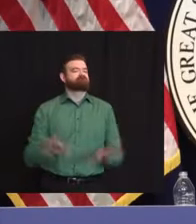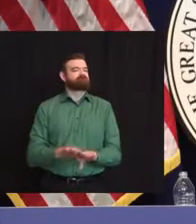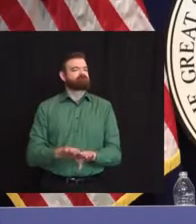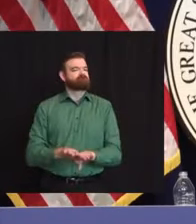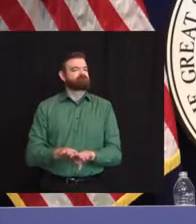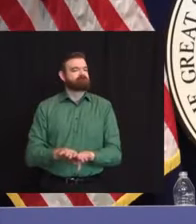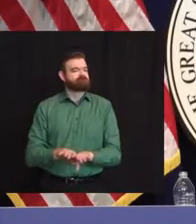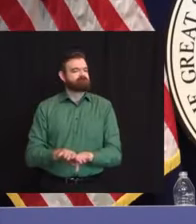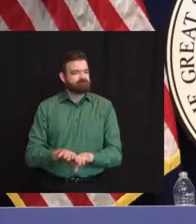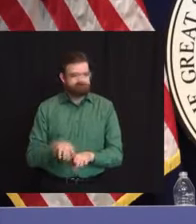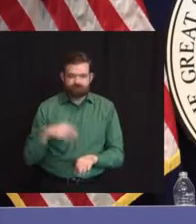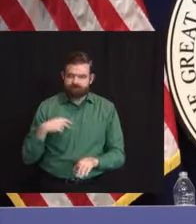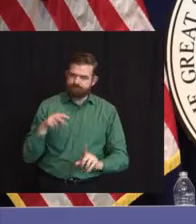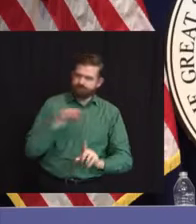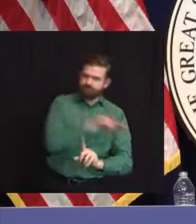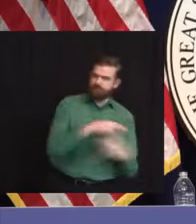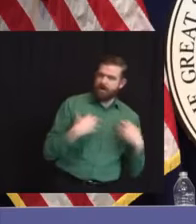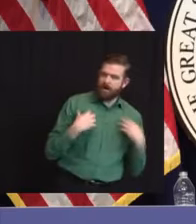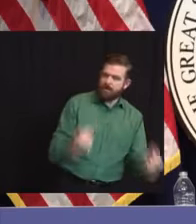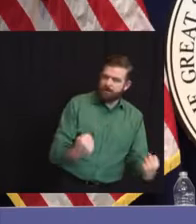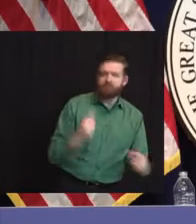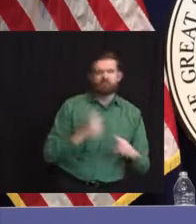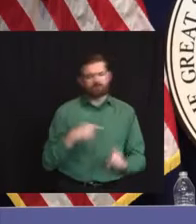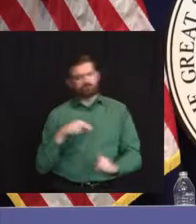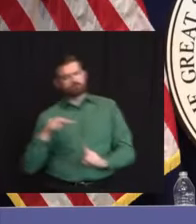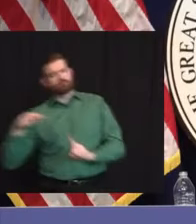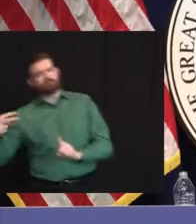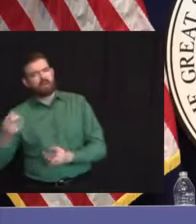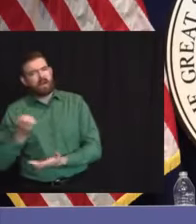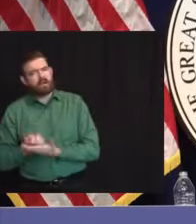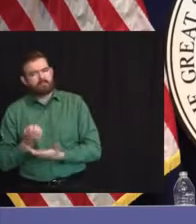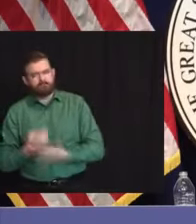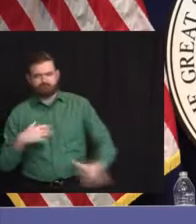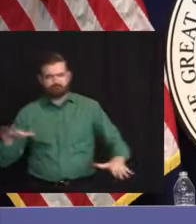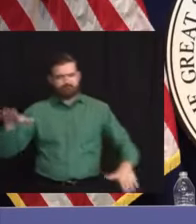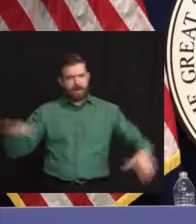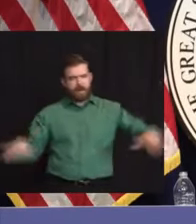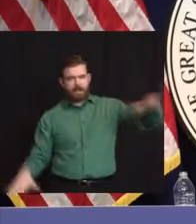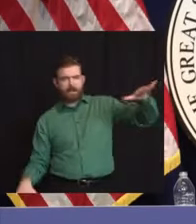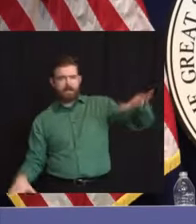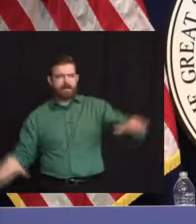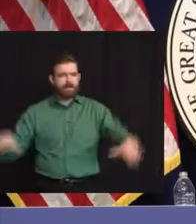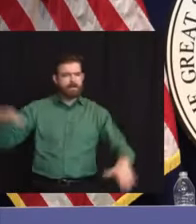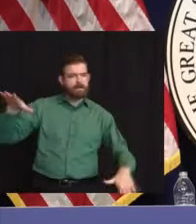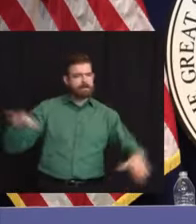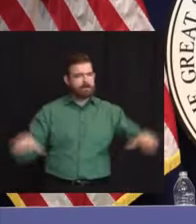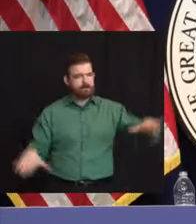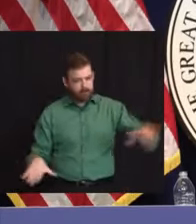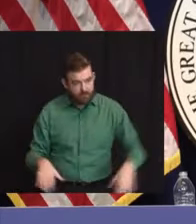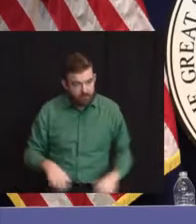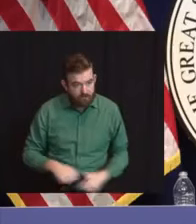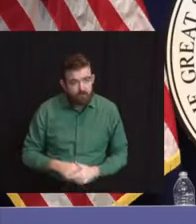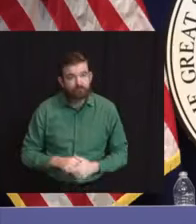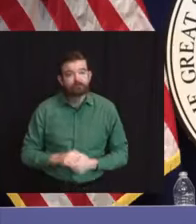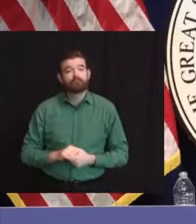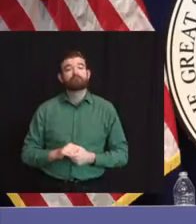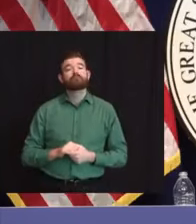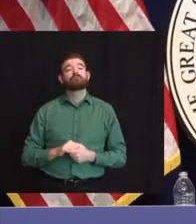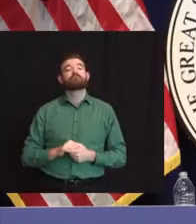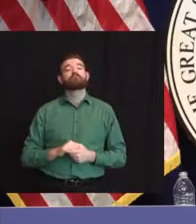I think, Judy, these are largely, the group homes we addressed yesterday, I think, full frontally, but you may want to repeat that. That's obviously